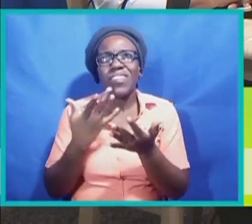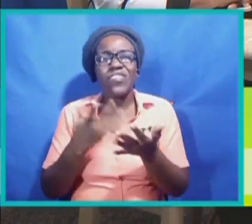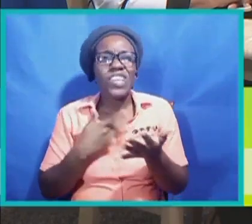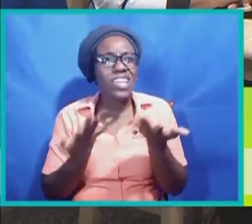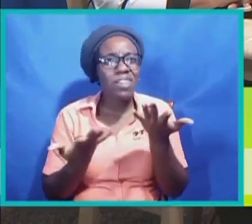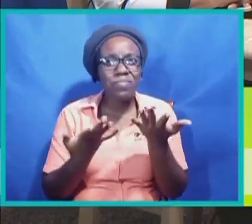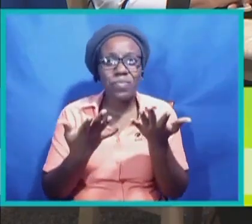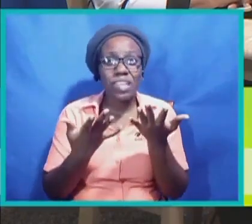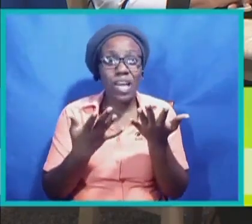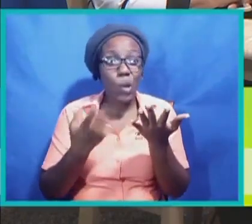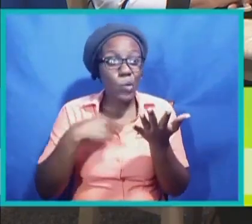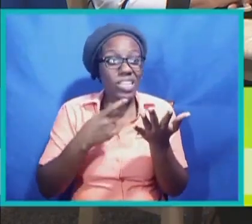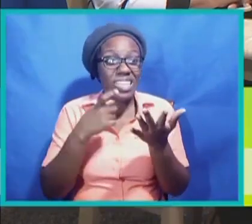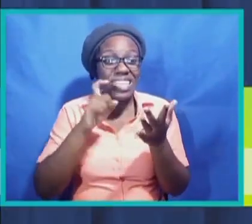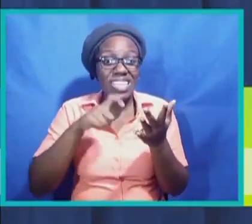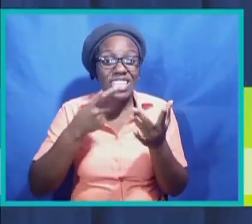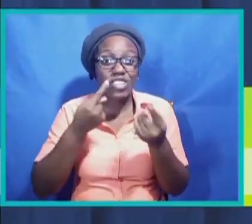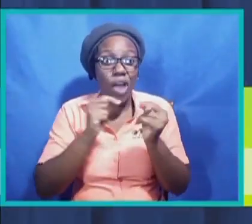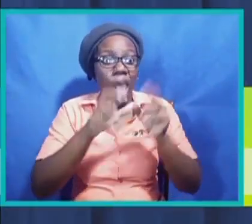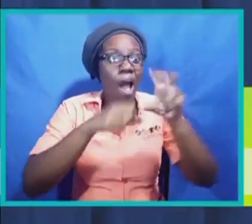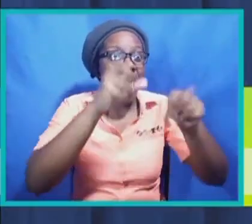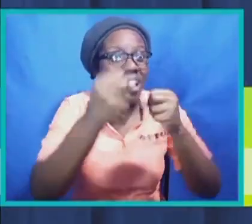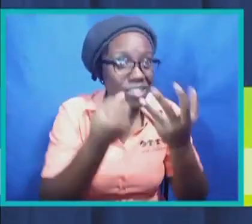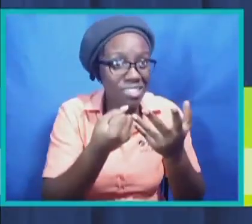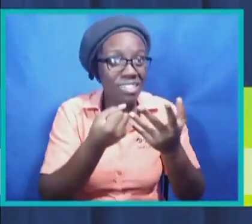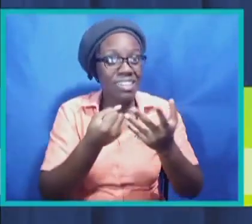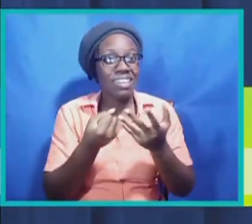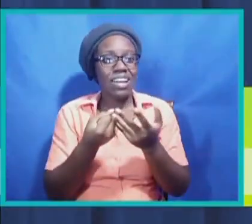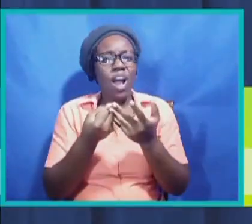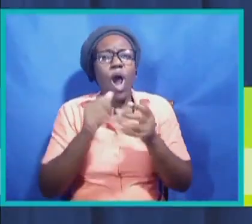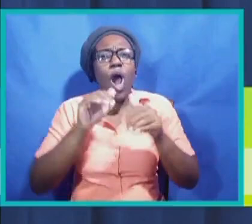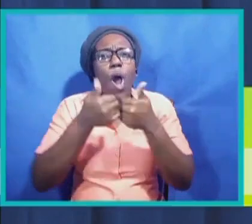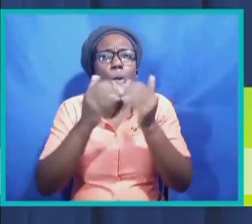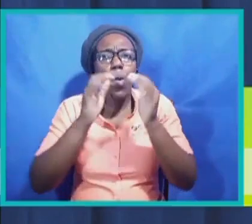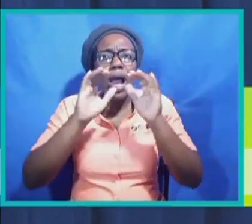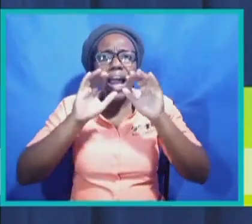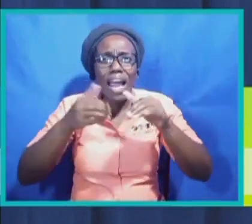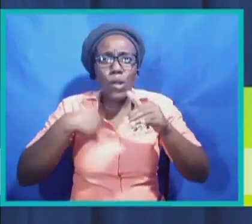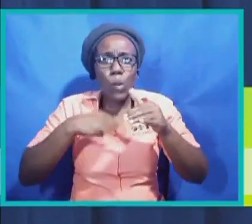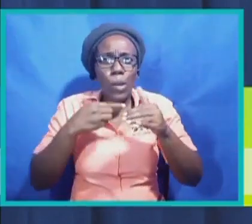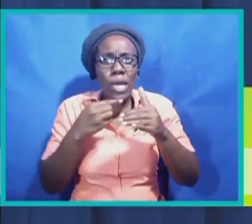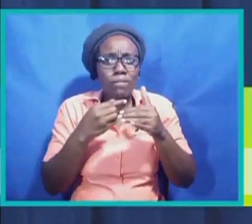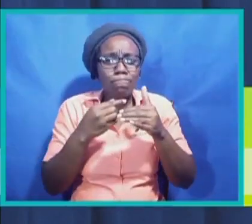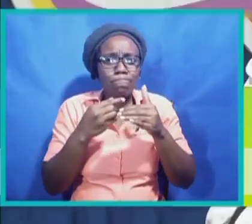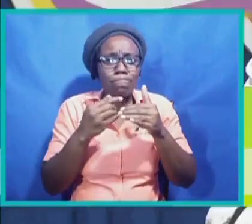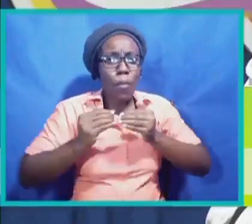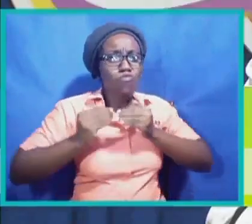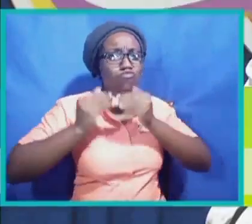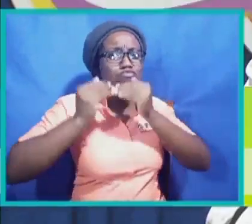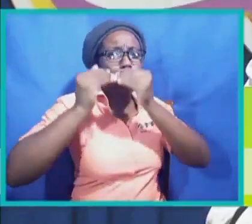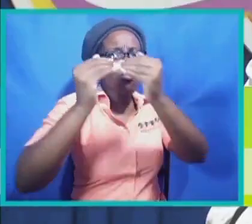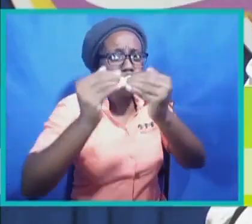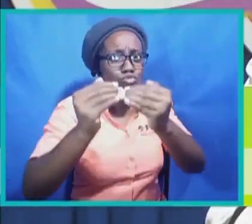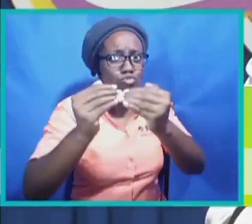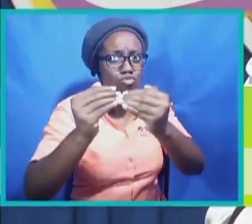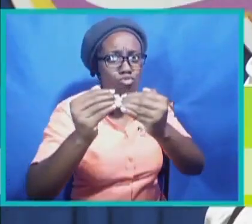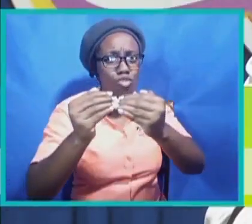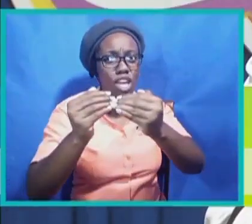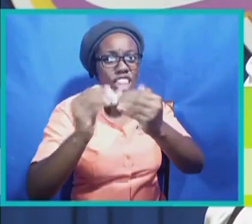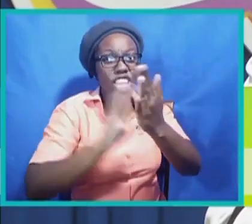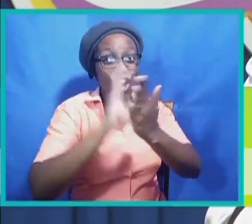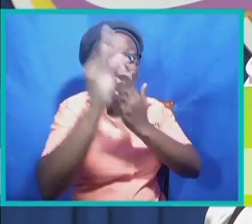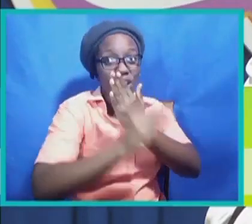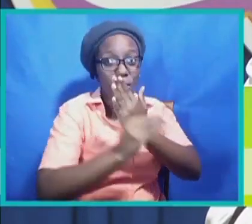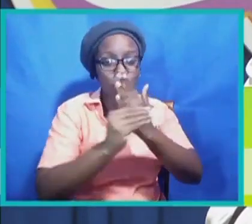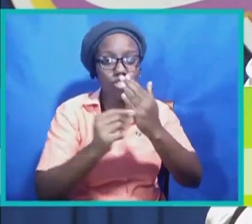get a little more ahead of the curve in terms of strengthening the curricula, improving competency